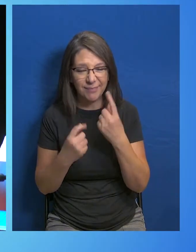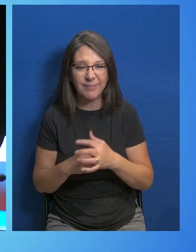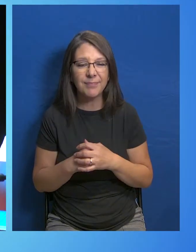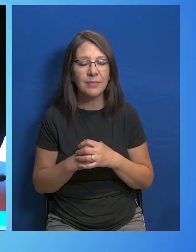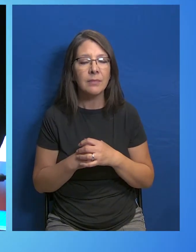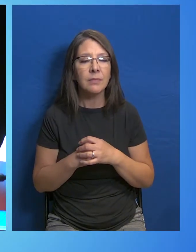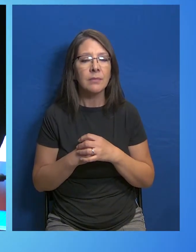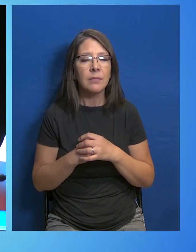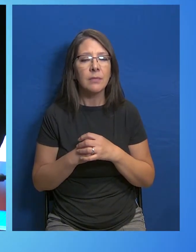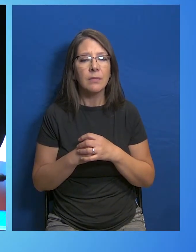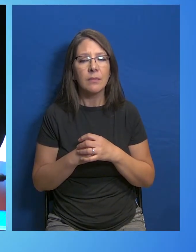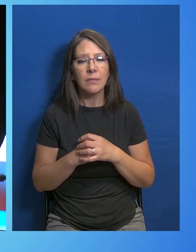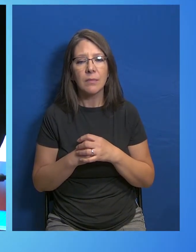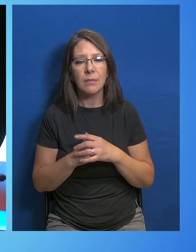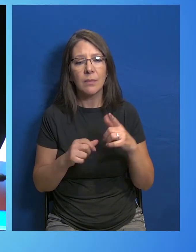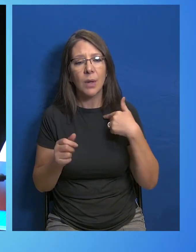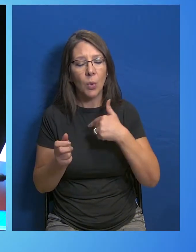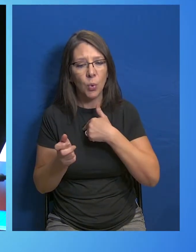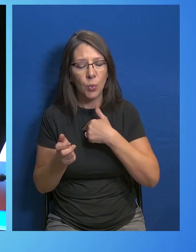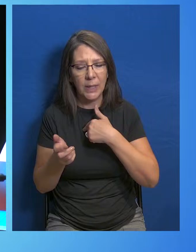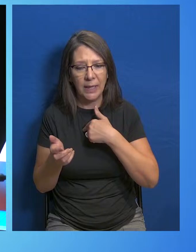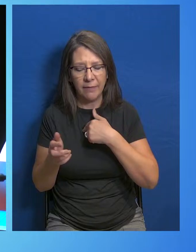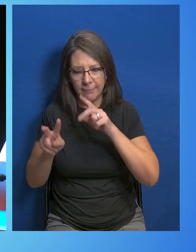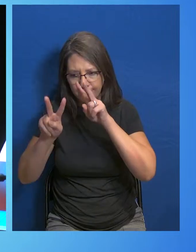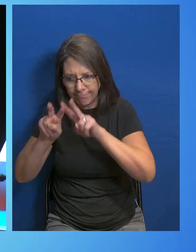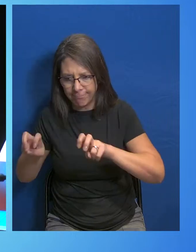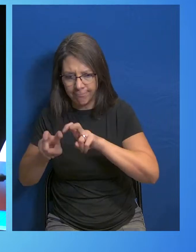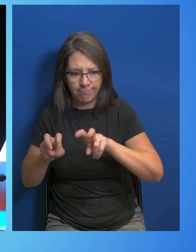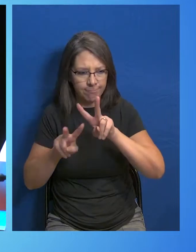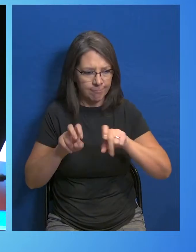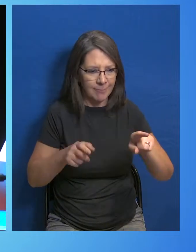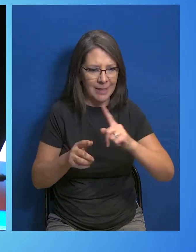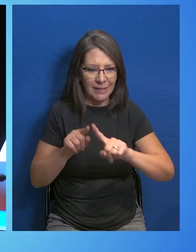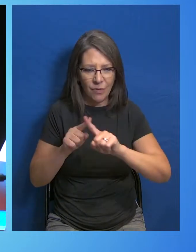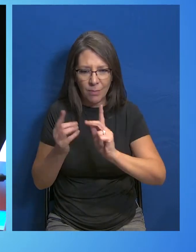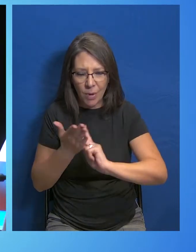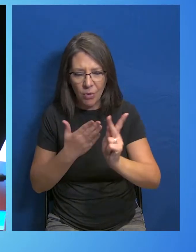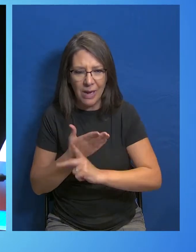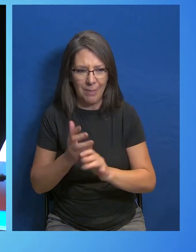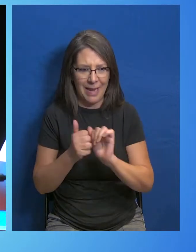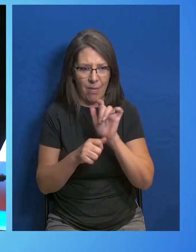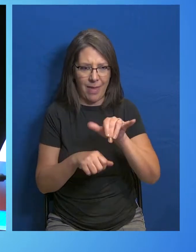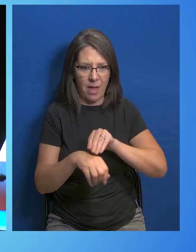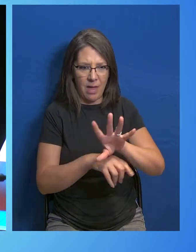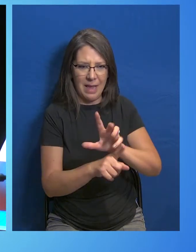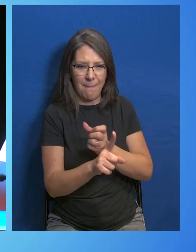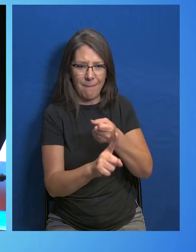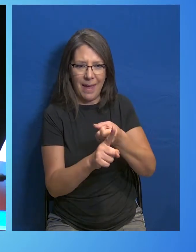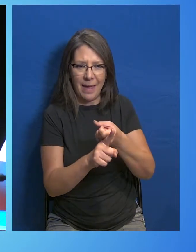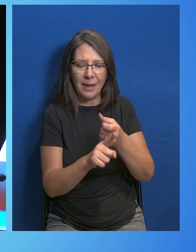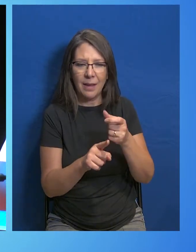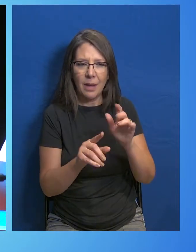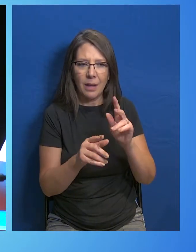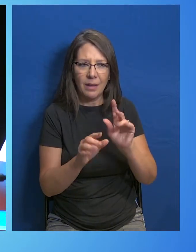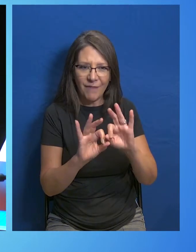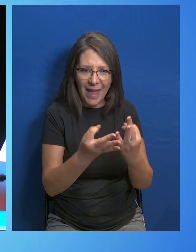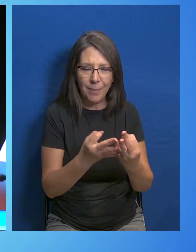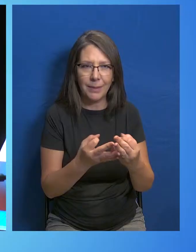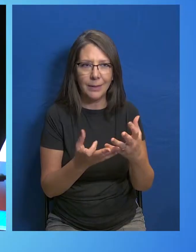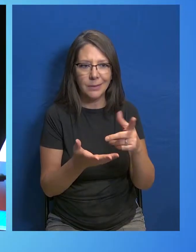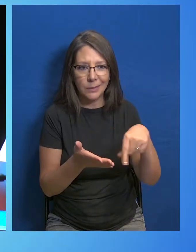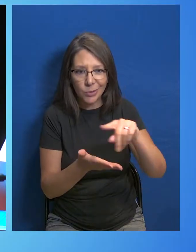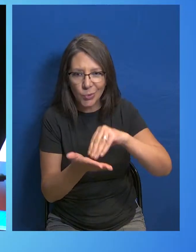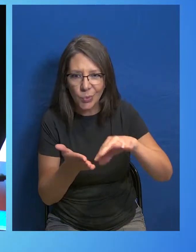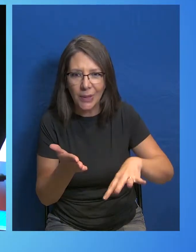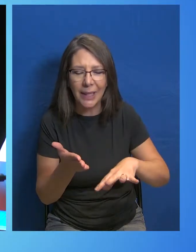look at our programs, how they impact our families, the students. But I do want everybody to